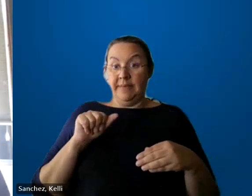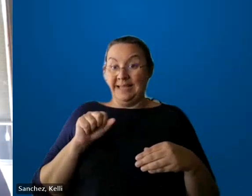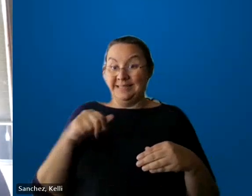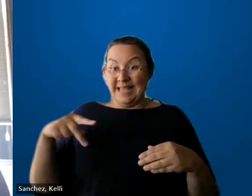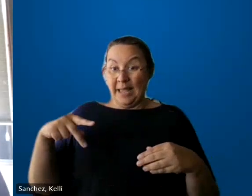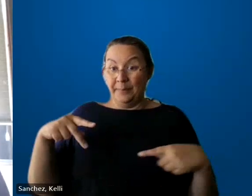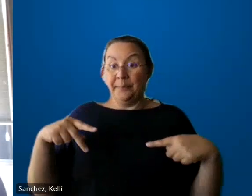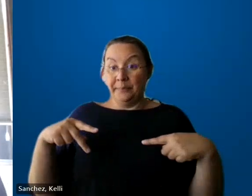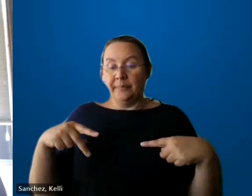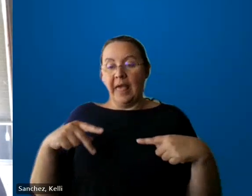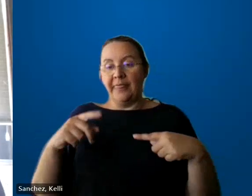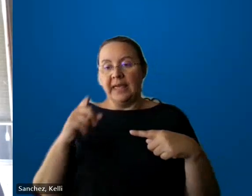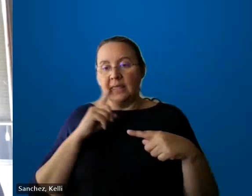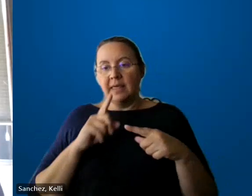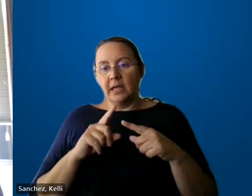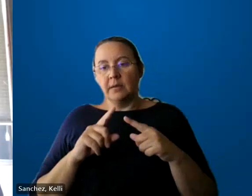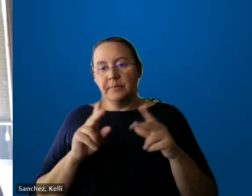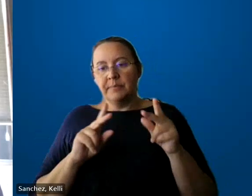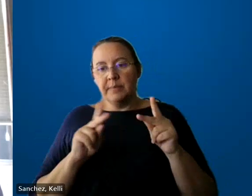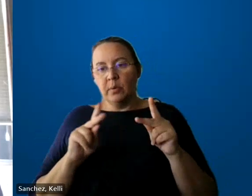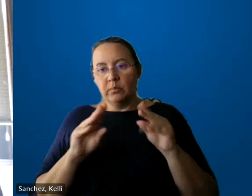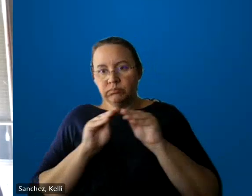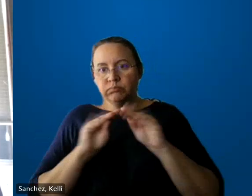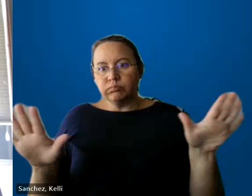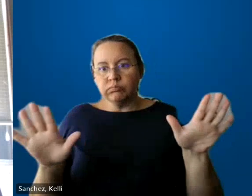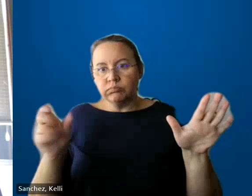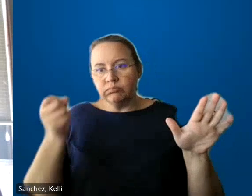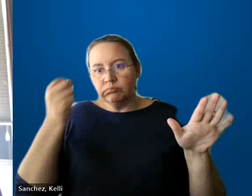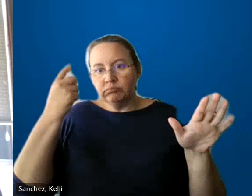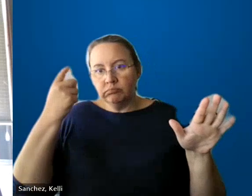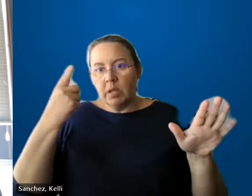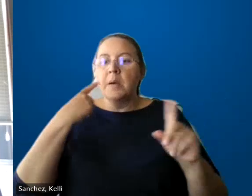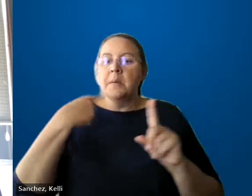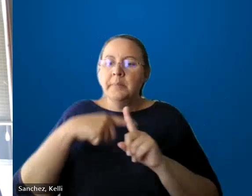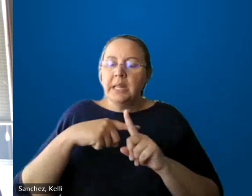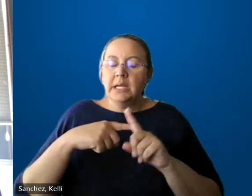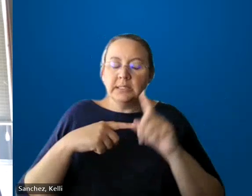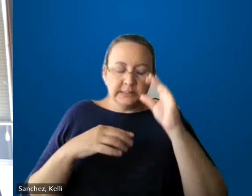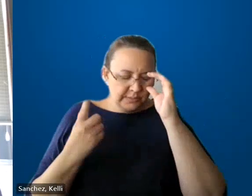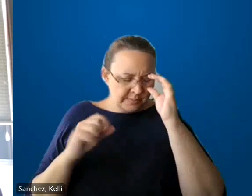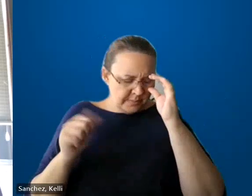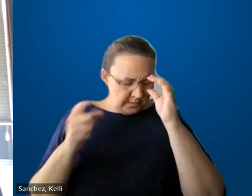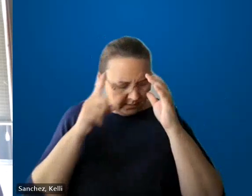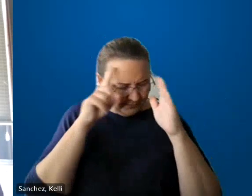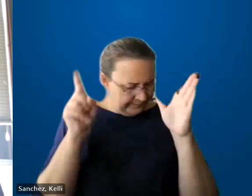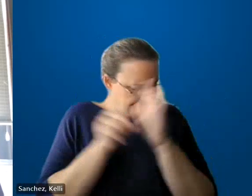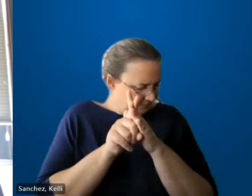word will travel fast. And also, there was something else I was gonna say.